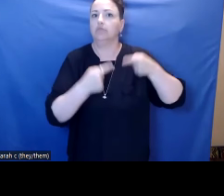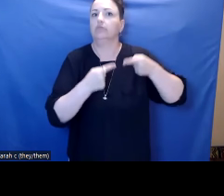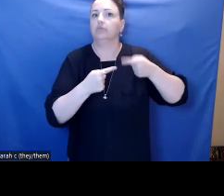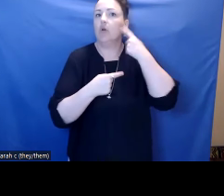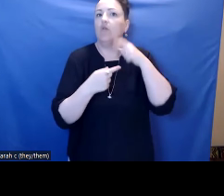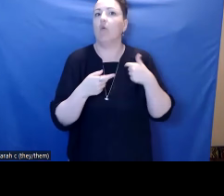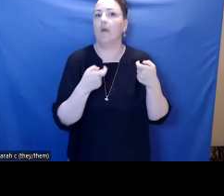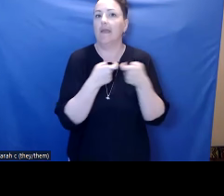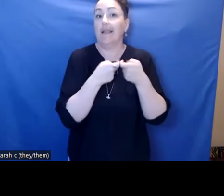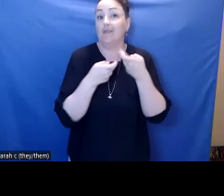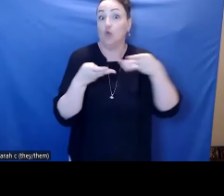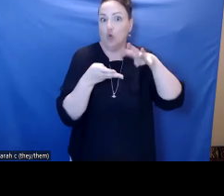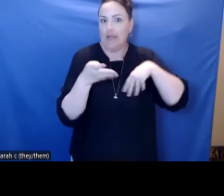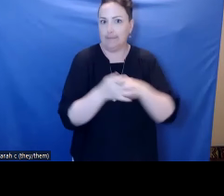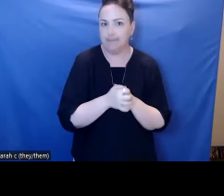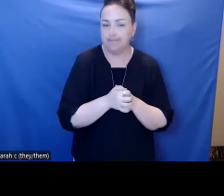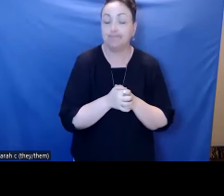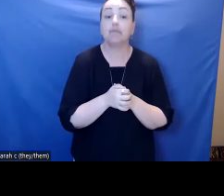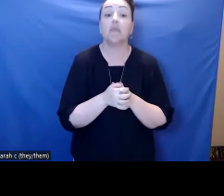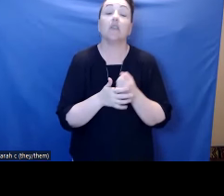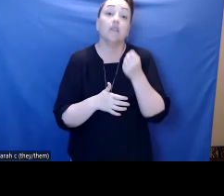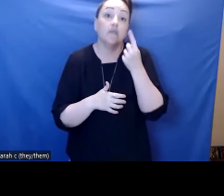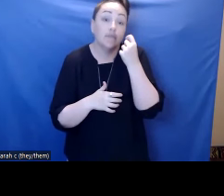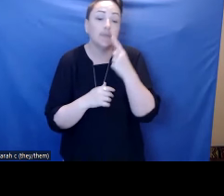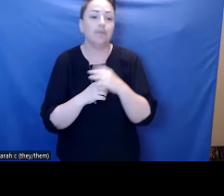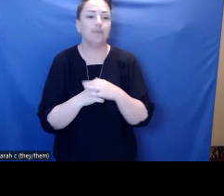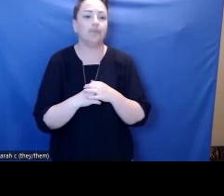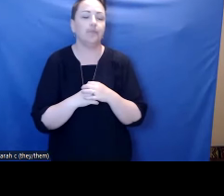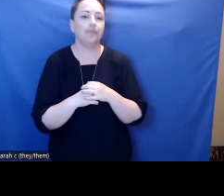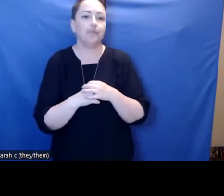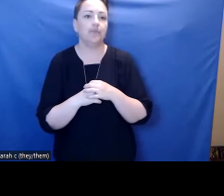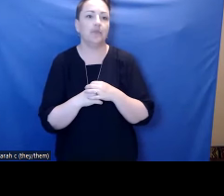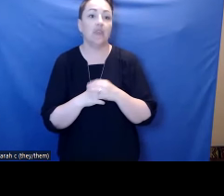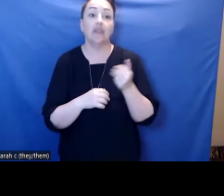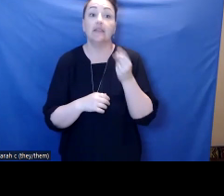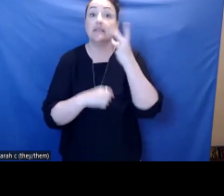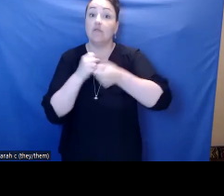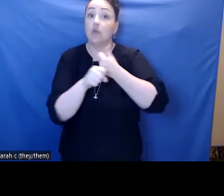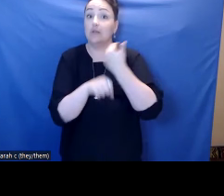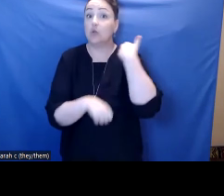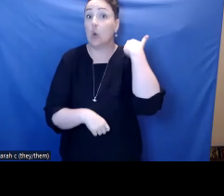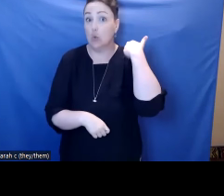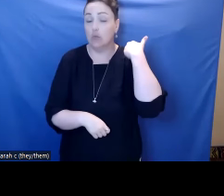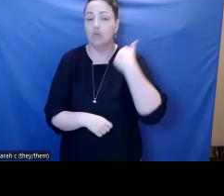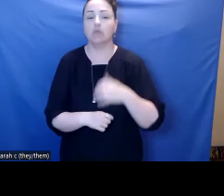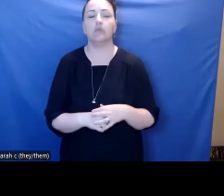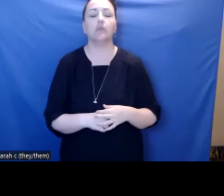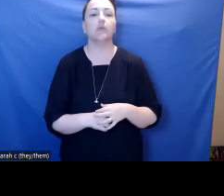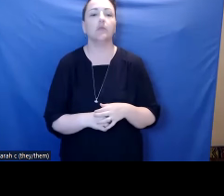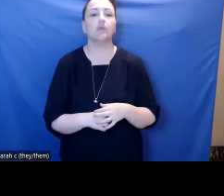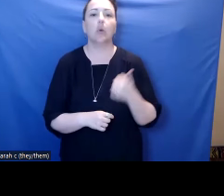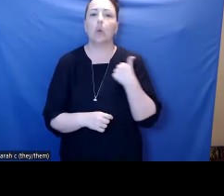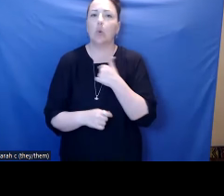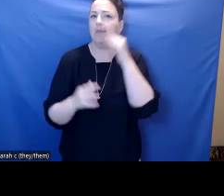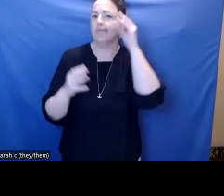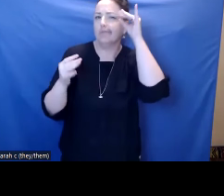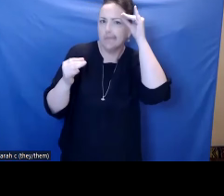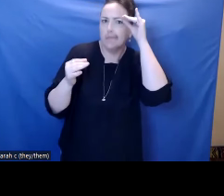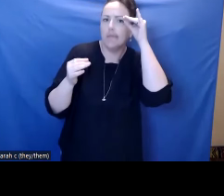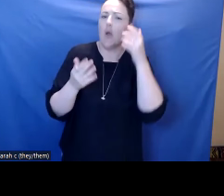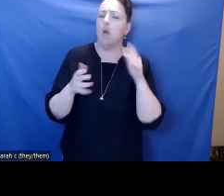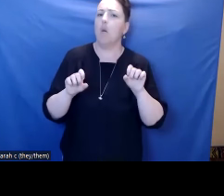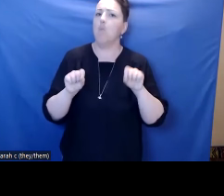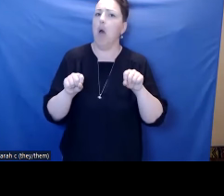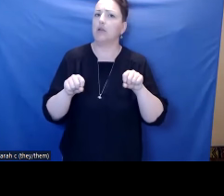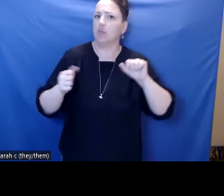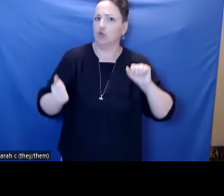So with all of that in mind, we started thinking a number of years ago about a strategy that would